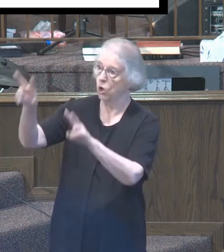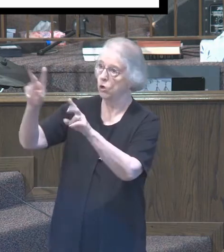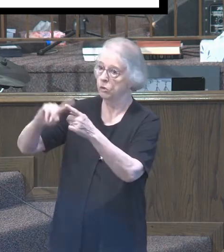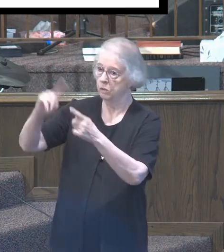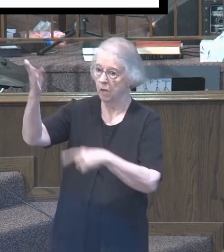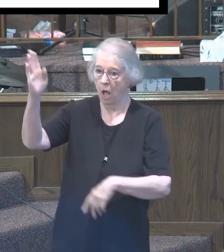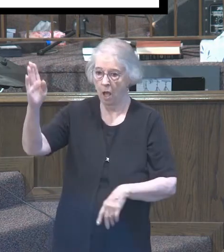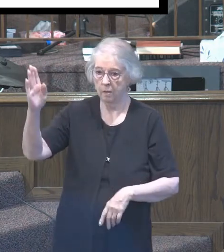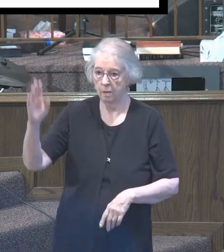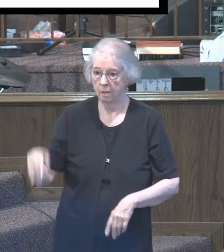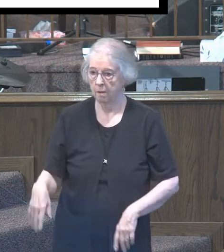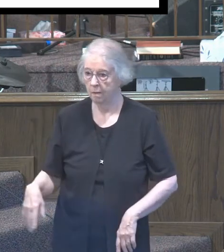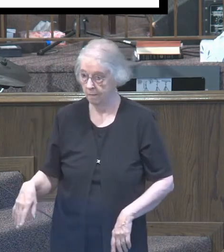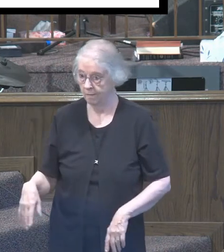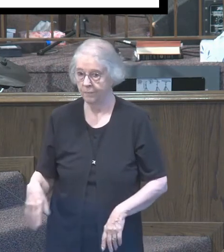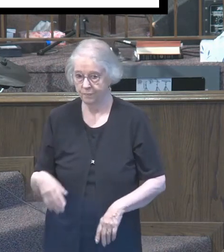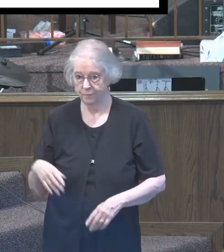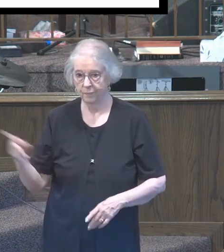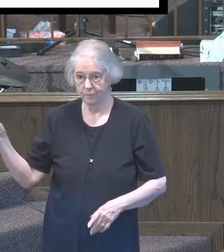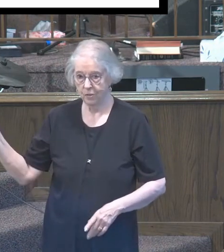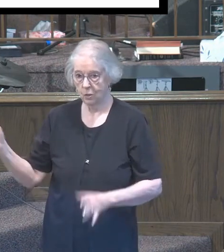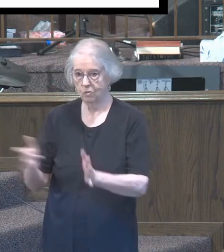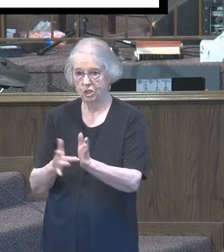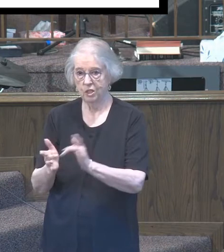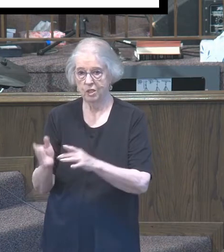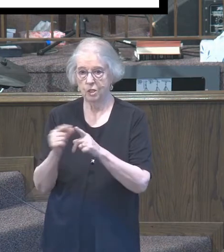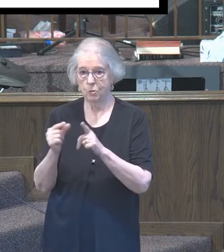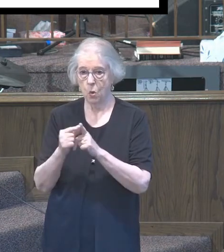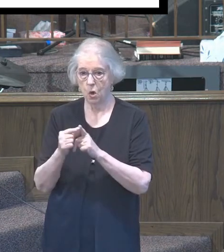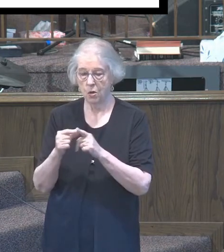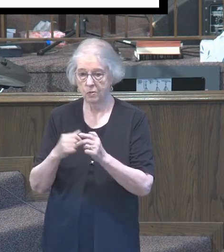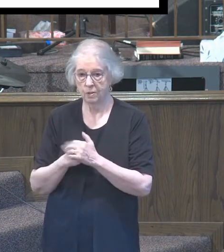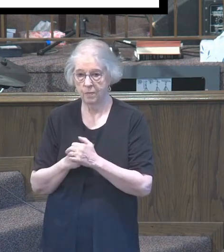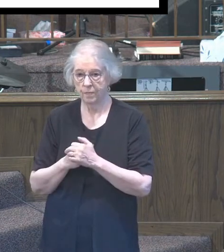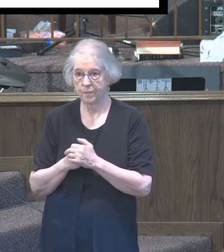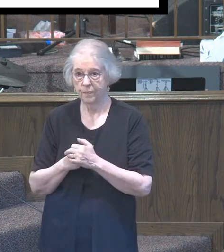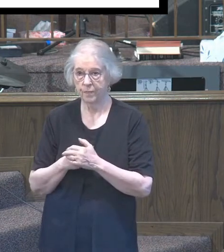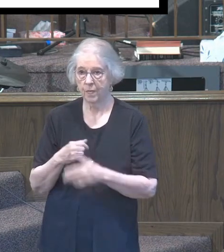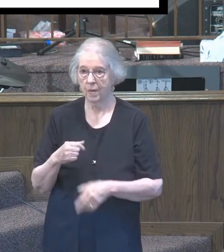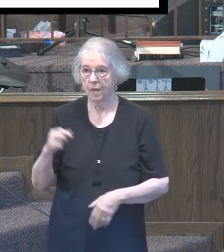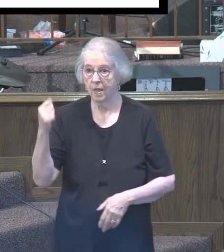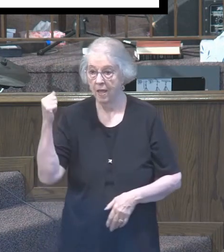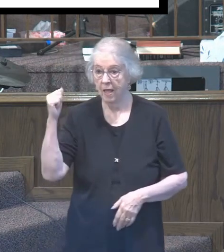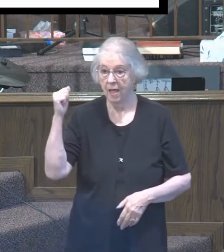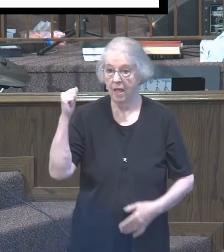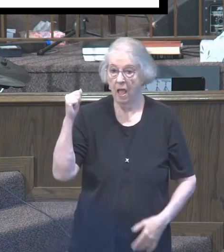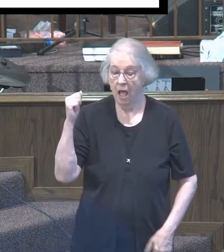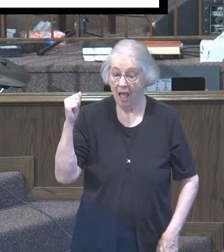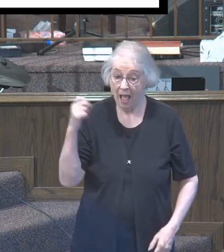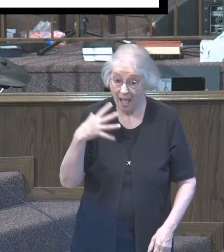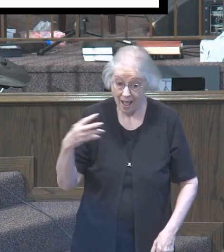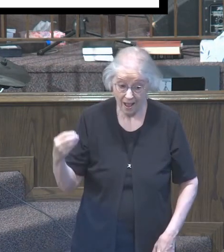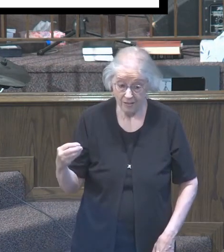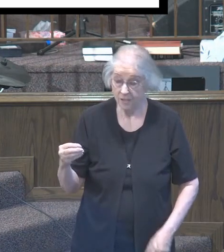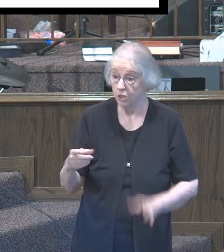regardless. The good and bad, the nice and nasty. If all you do is love the lovable, do you expect a